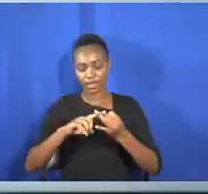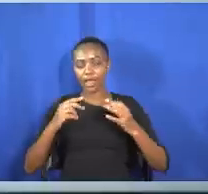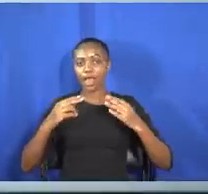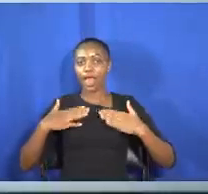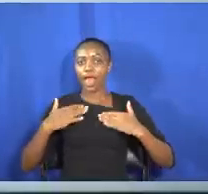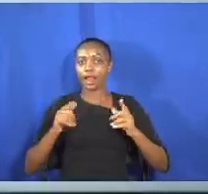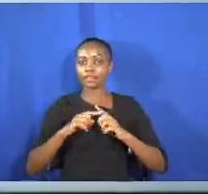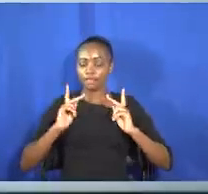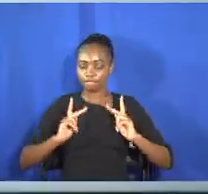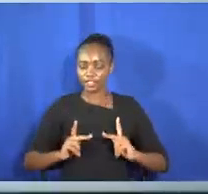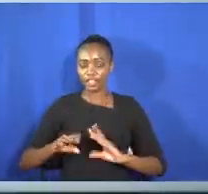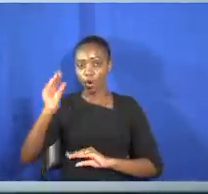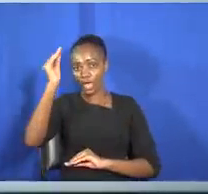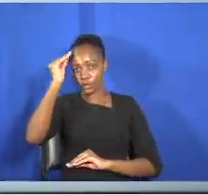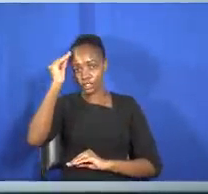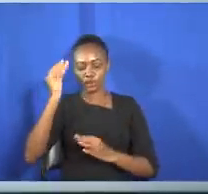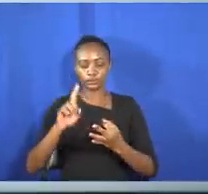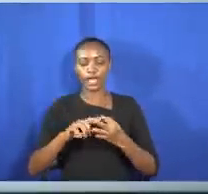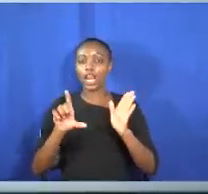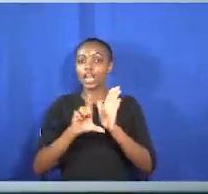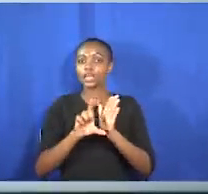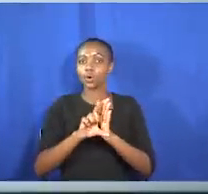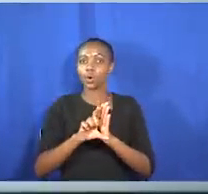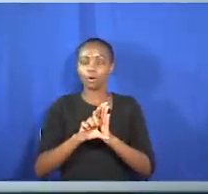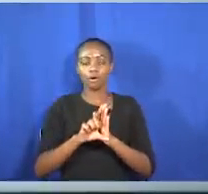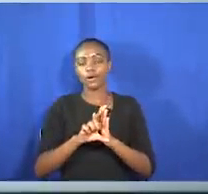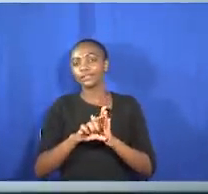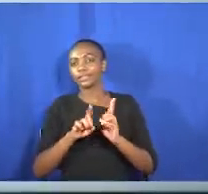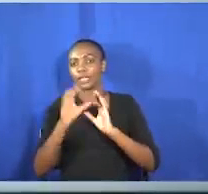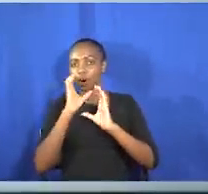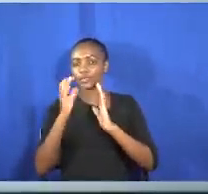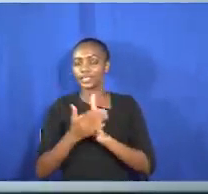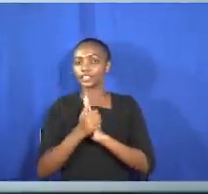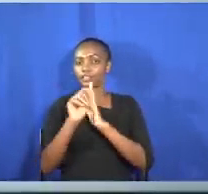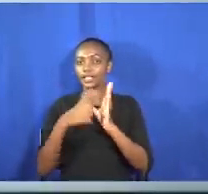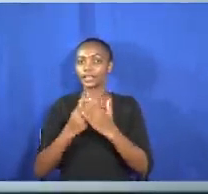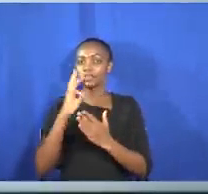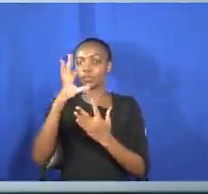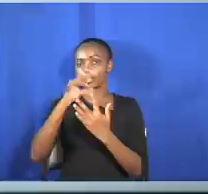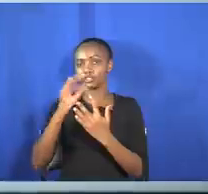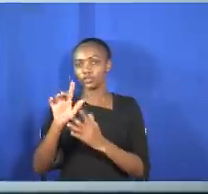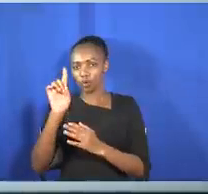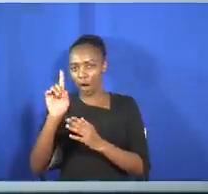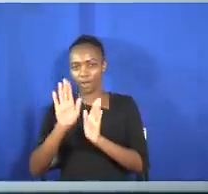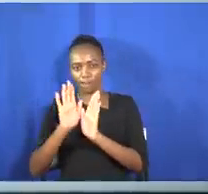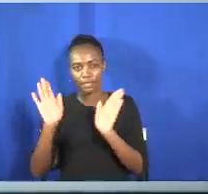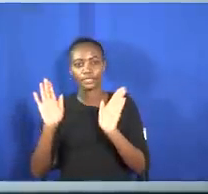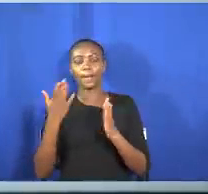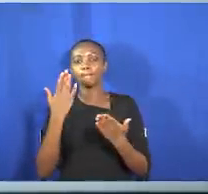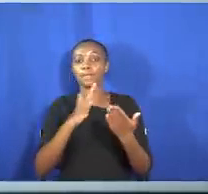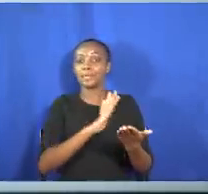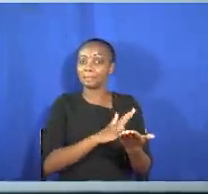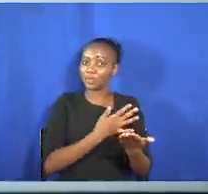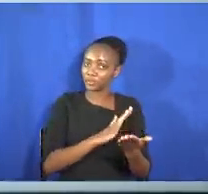that is health and physical education, legal and ethical issues in art, and then communication skills. And then they will choose